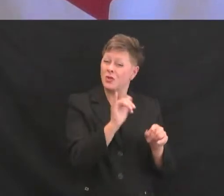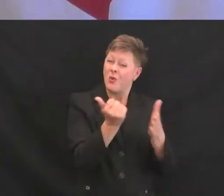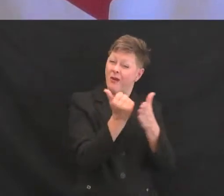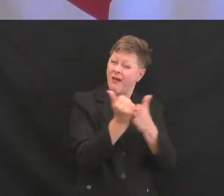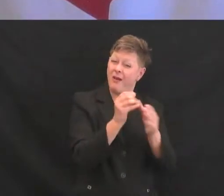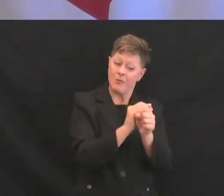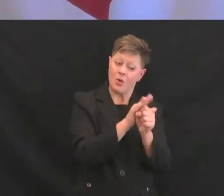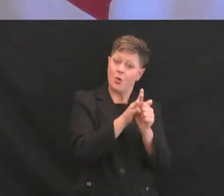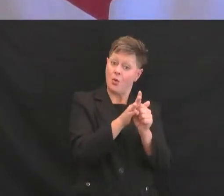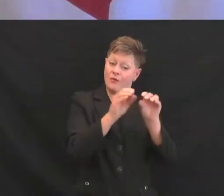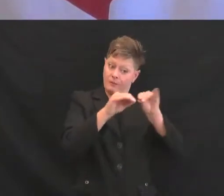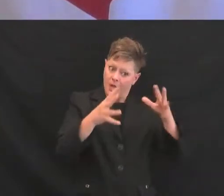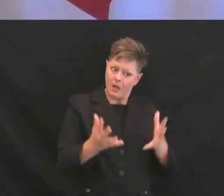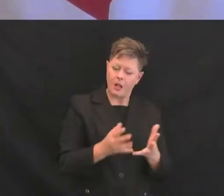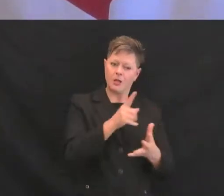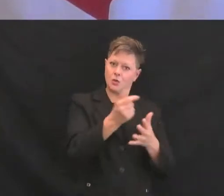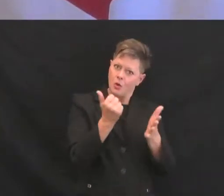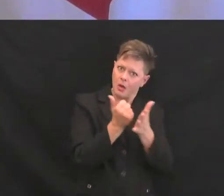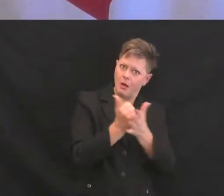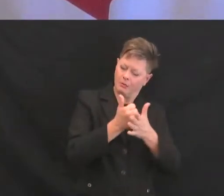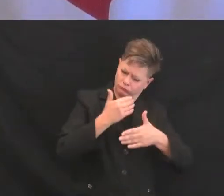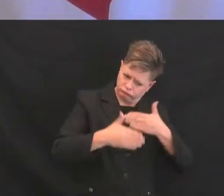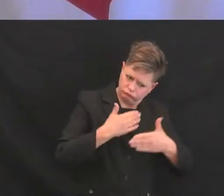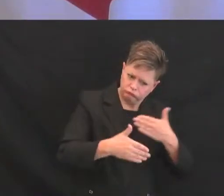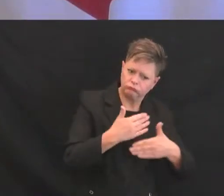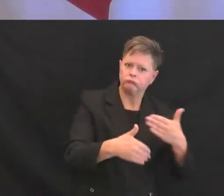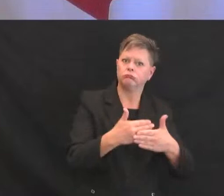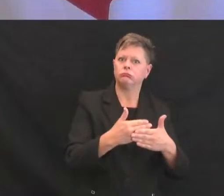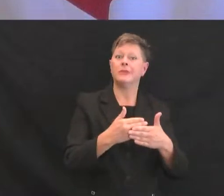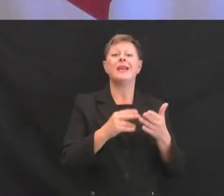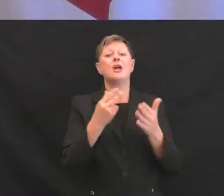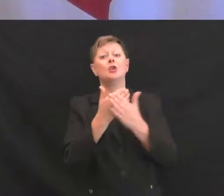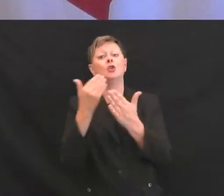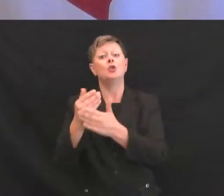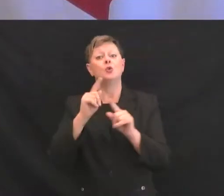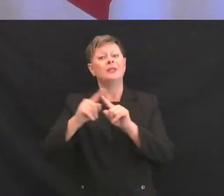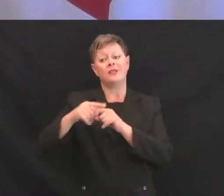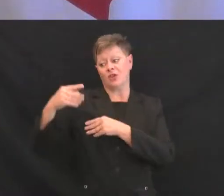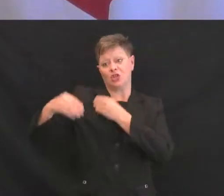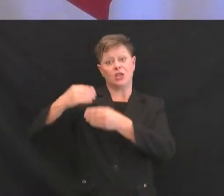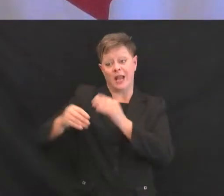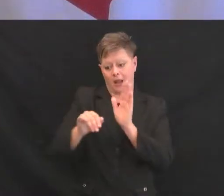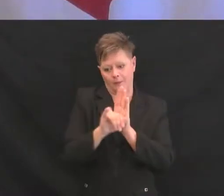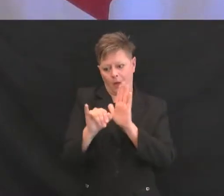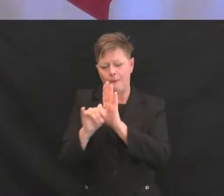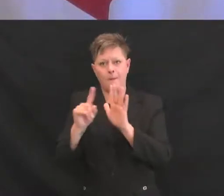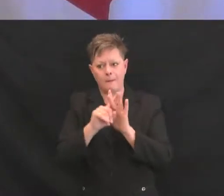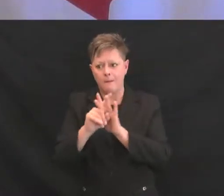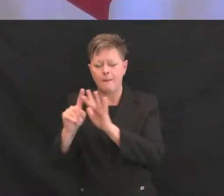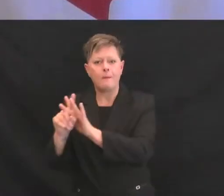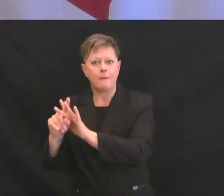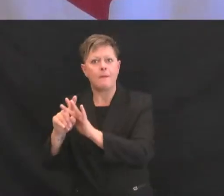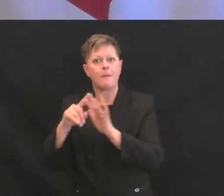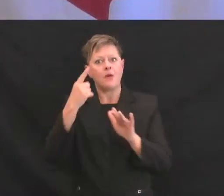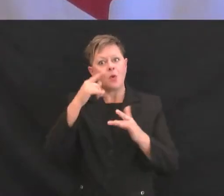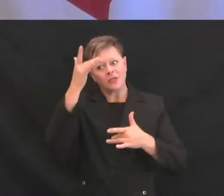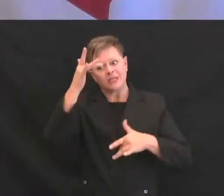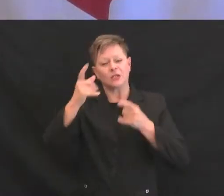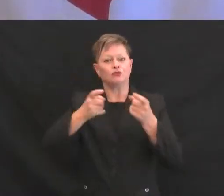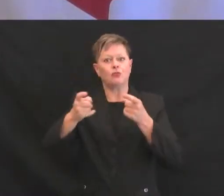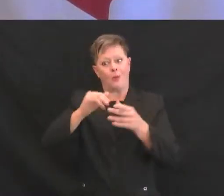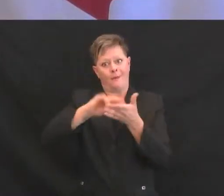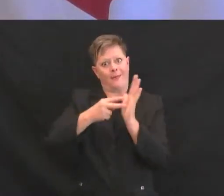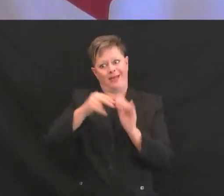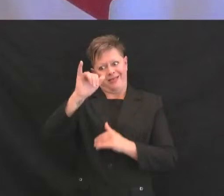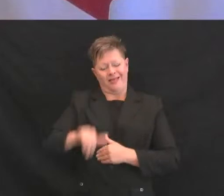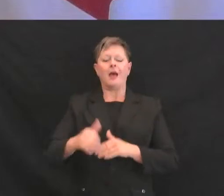COVID-19. Your ability to identify new genetic markers for disease progression played a pivotal role in Newfoundland and